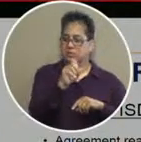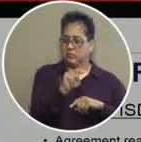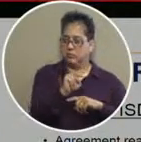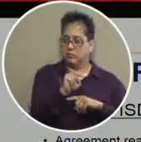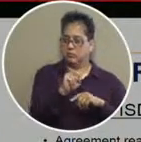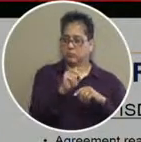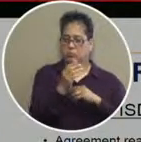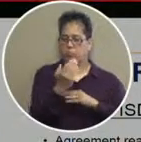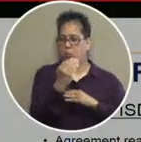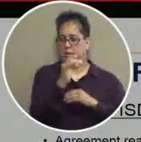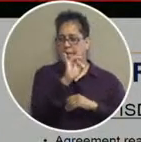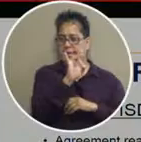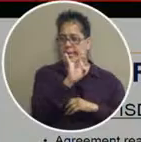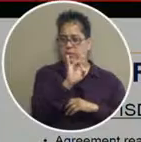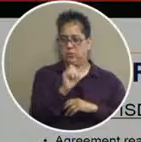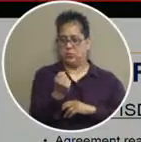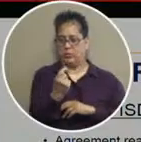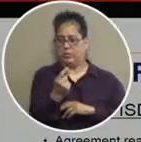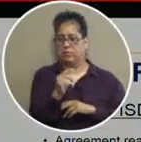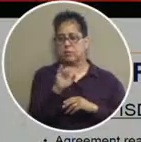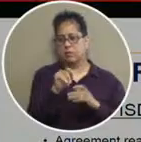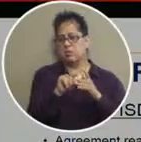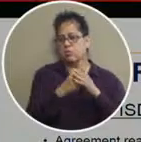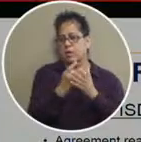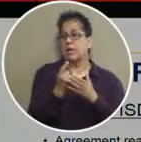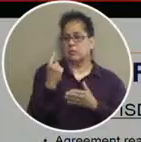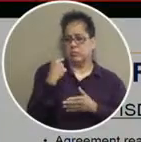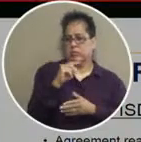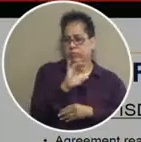8 to 11. That started last Friday.